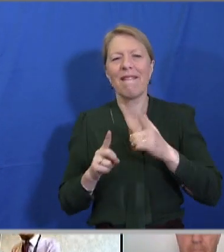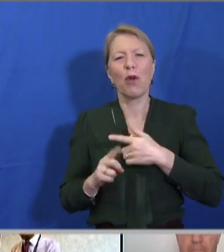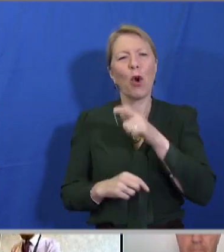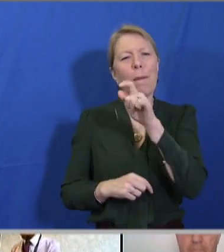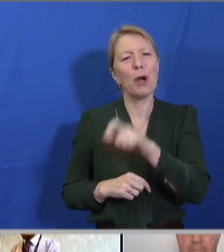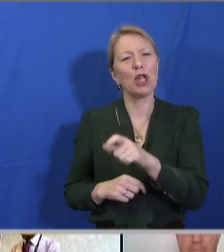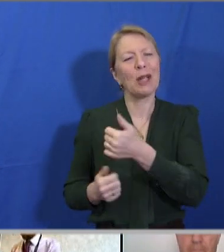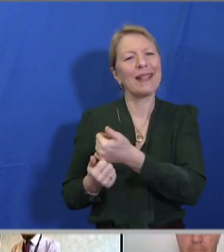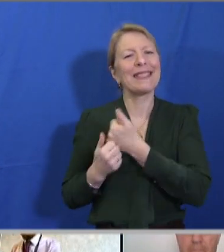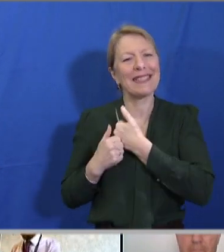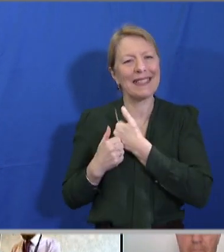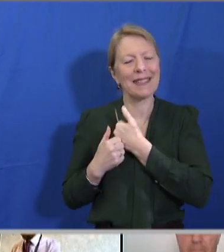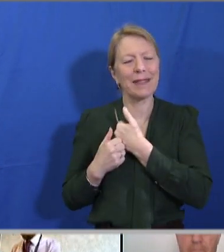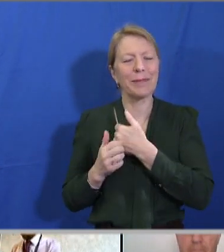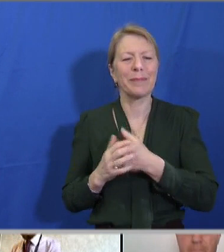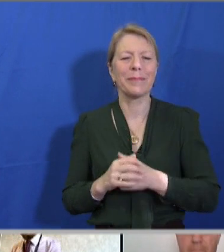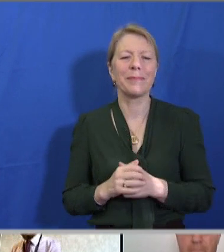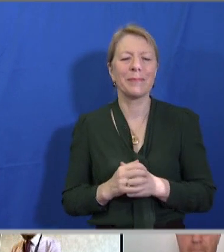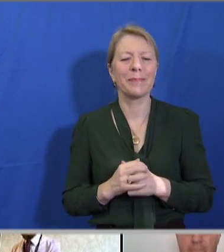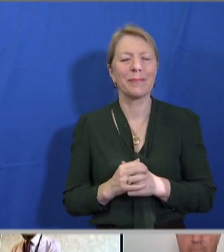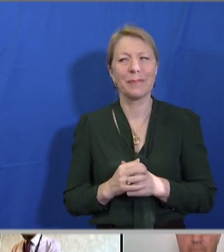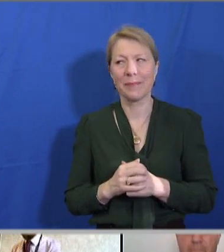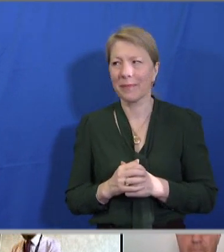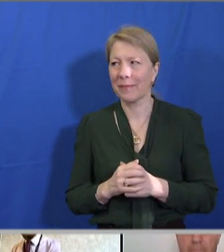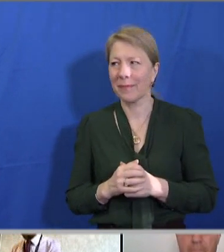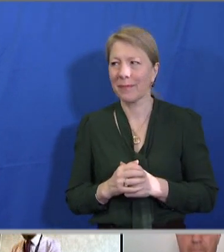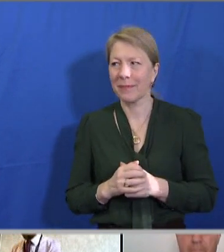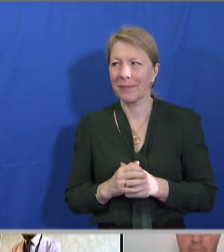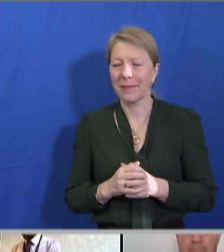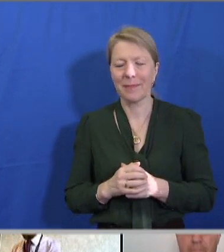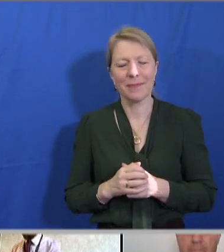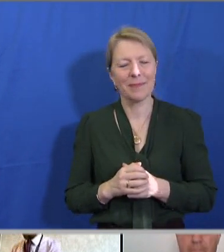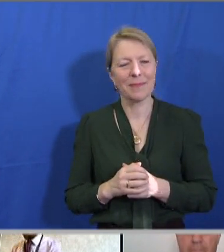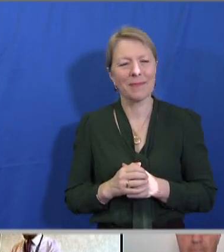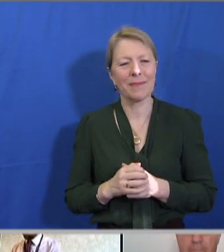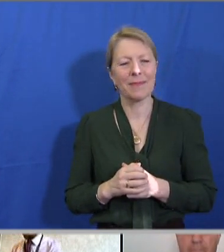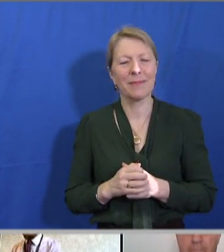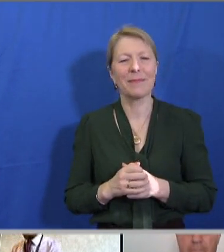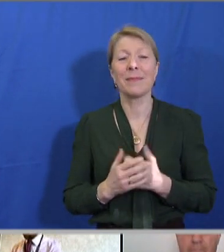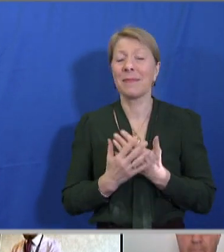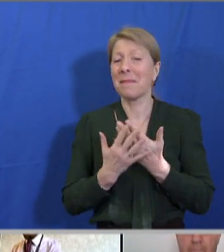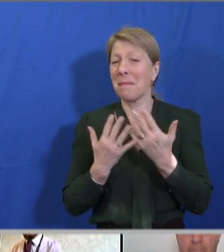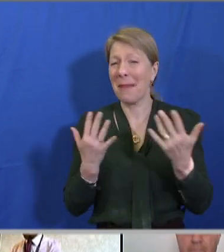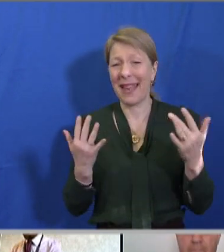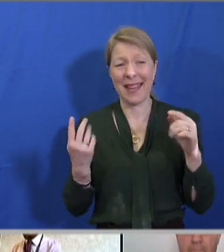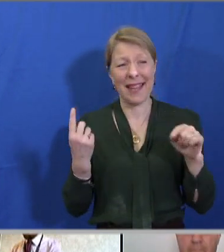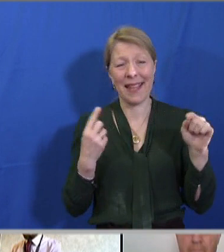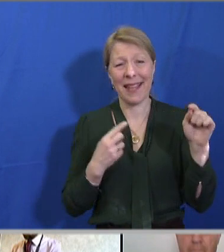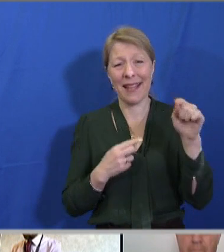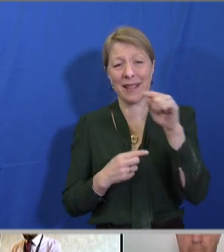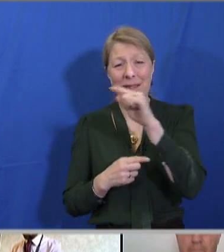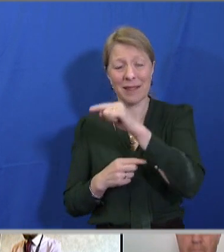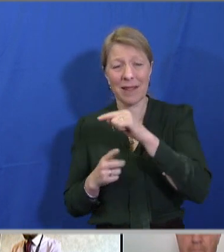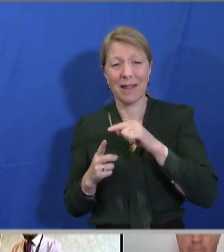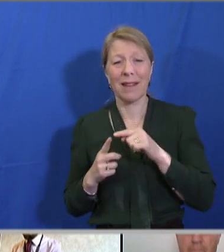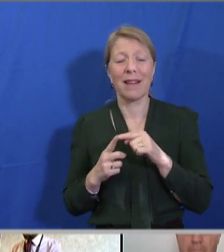me. But many people, disabled people, rely on the services provided by our